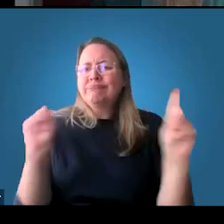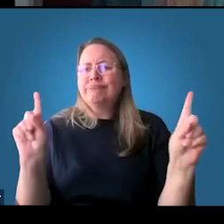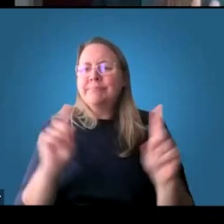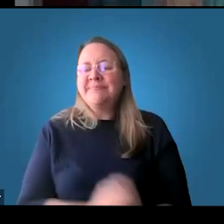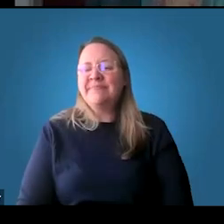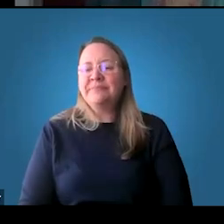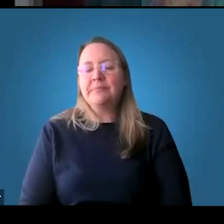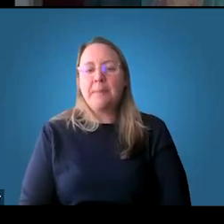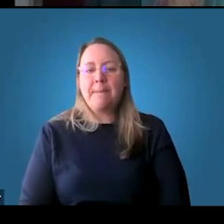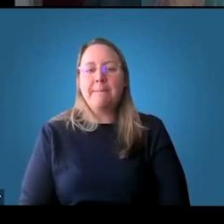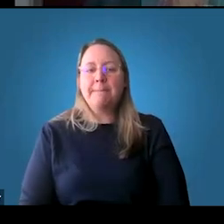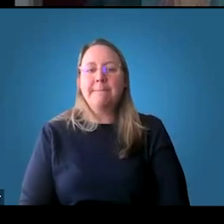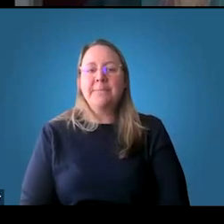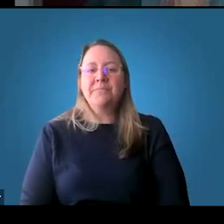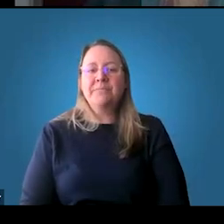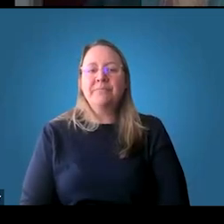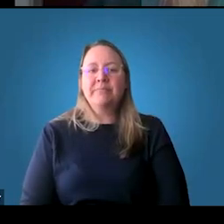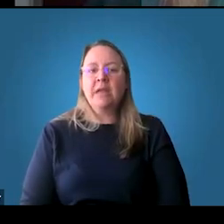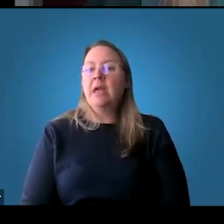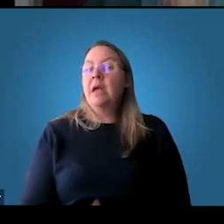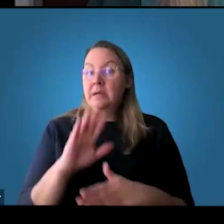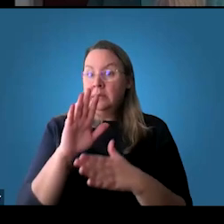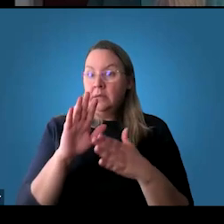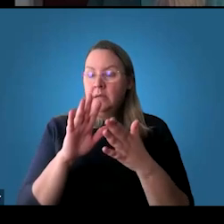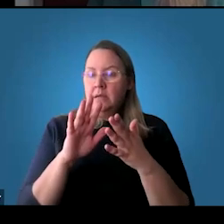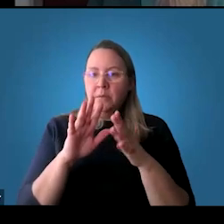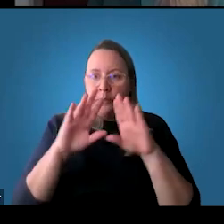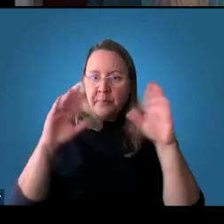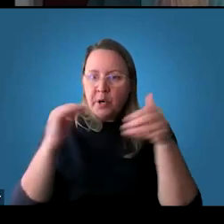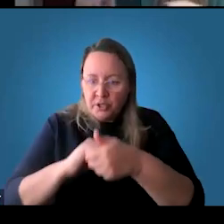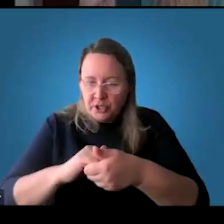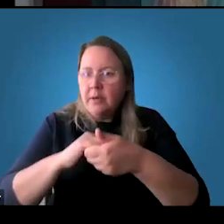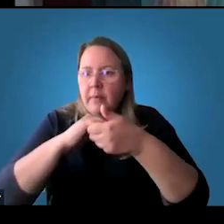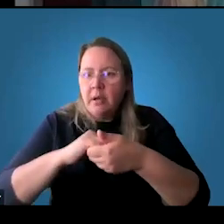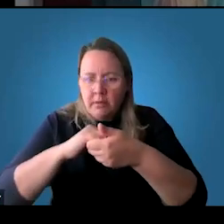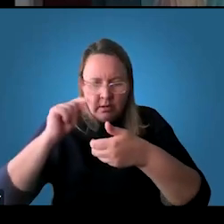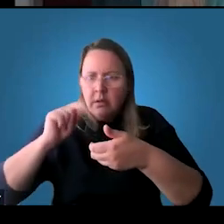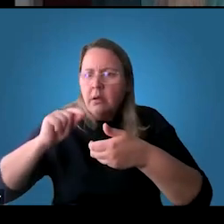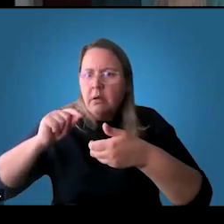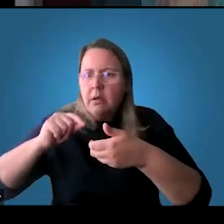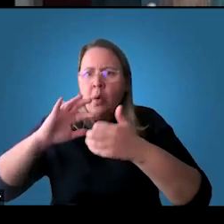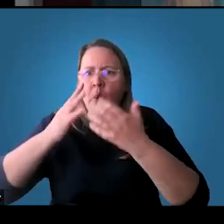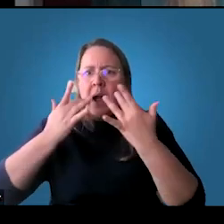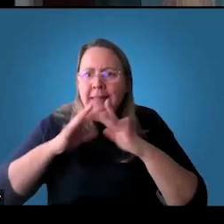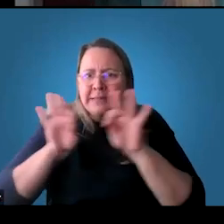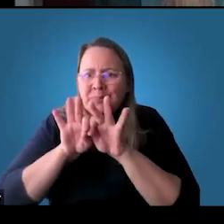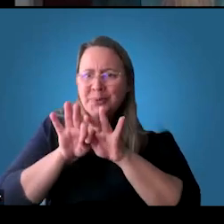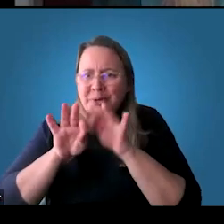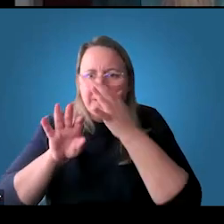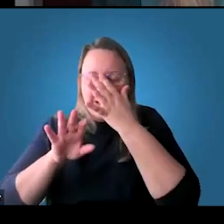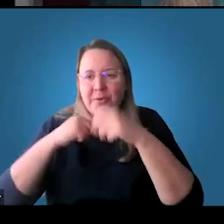right off the bat, they're signaling how central partnership is to all of their work, and they're literally creating space for